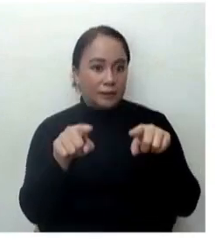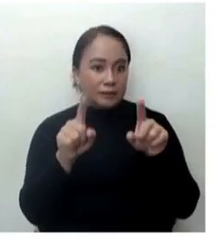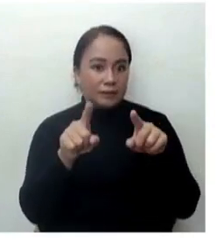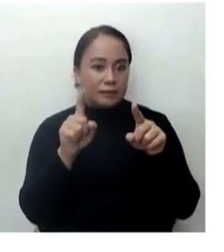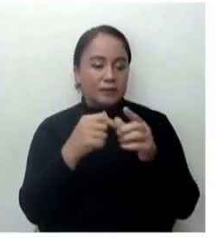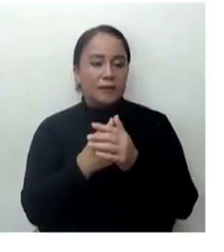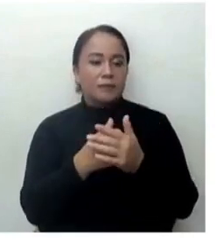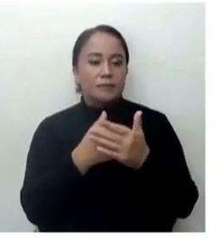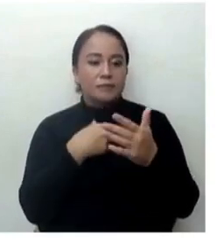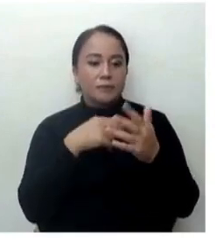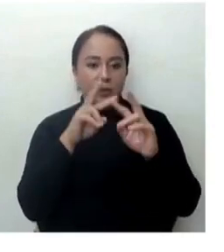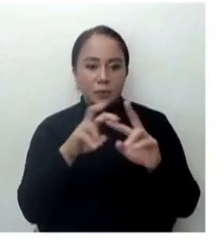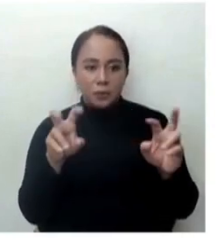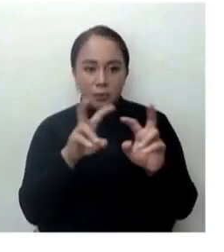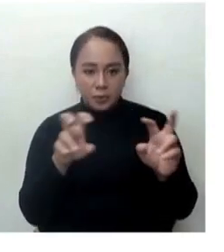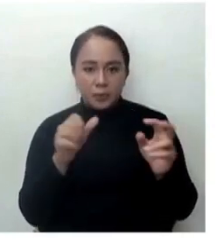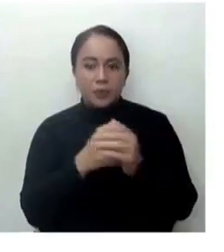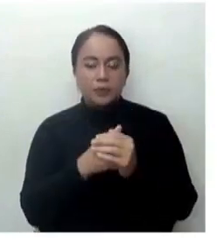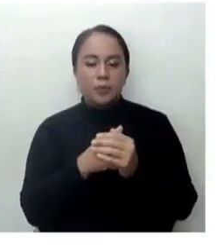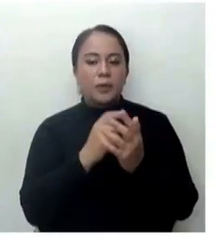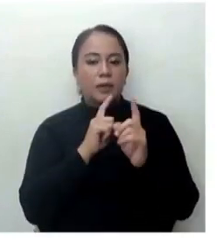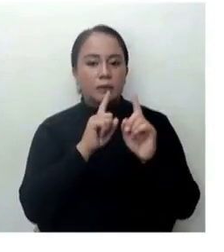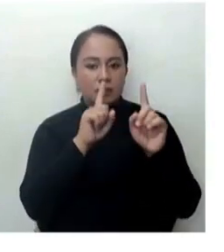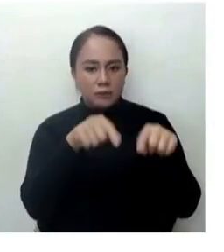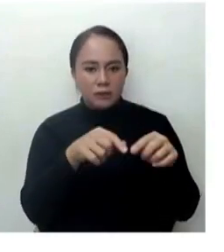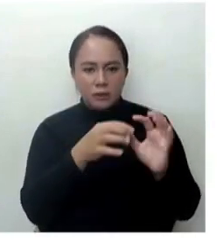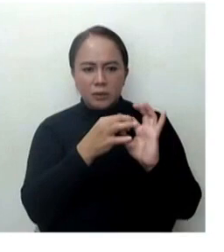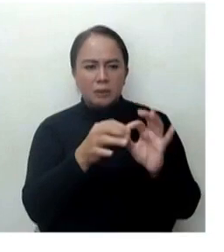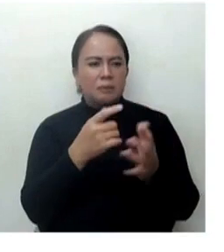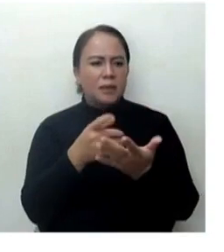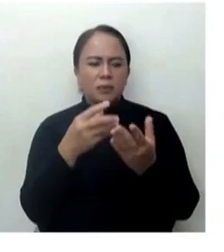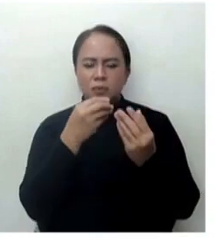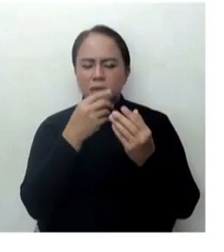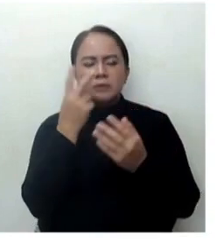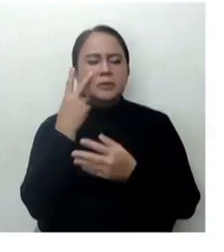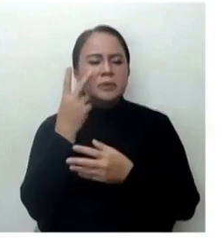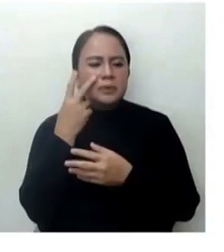preliminary investigation, mm-hmm, and we will respond accordingly. But I just want to say,